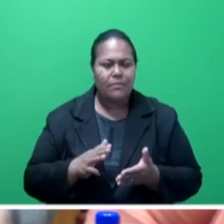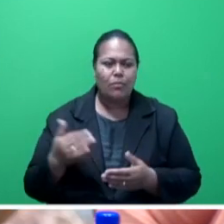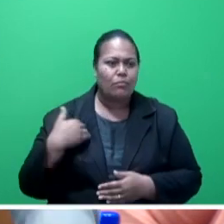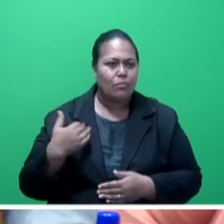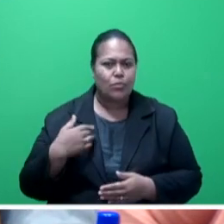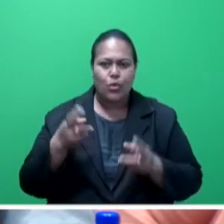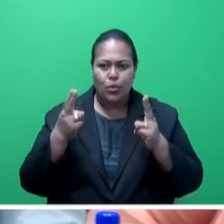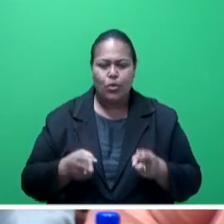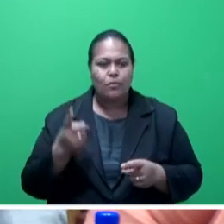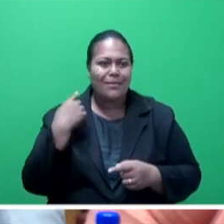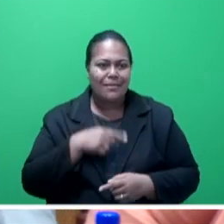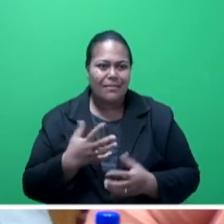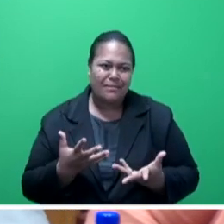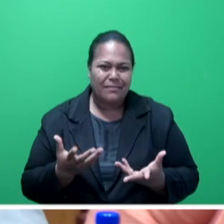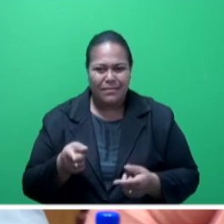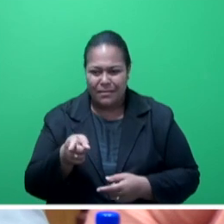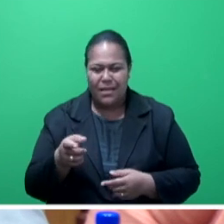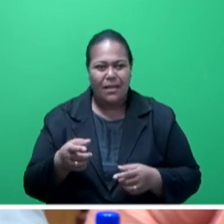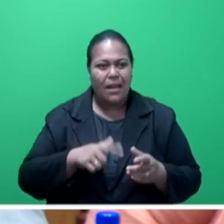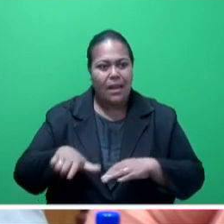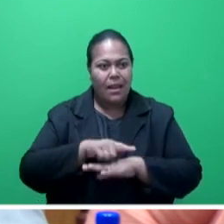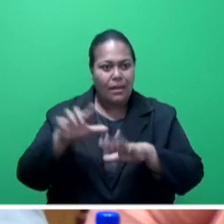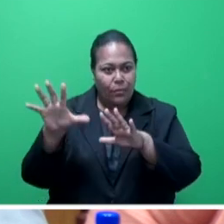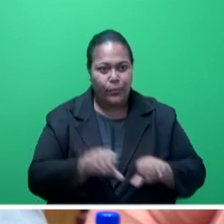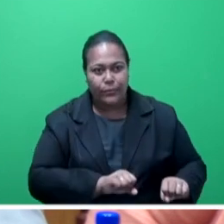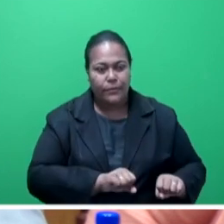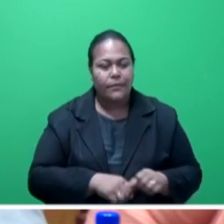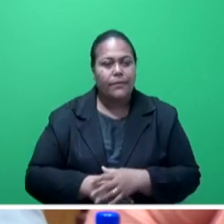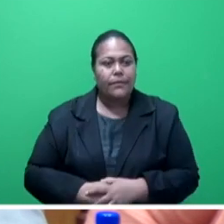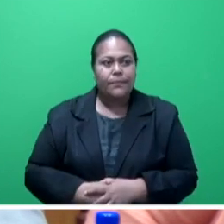human losses that we can face. Mr. Speaker, sir,